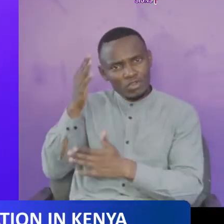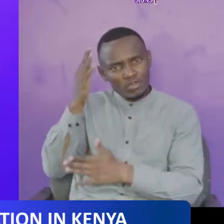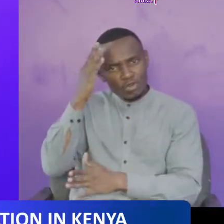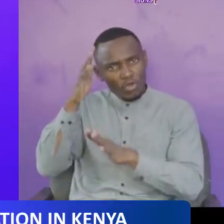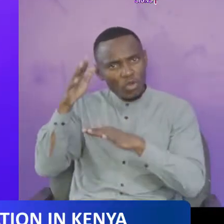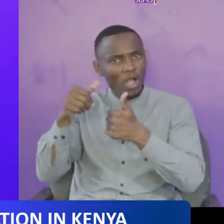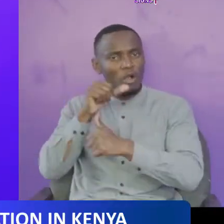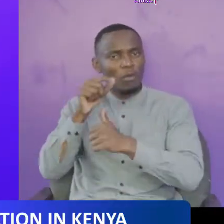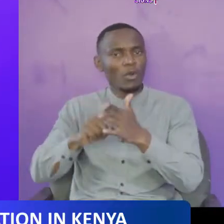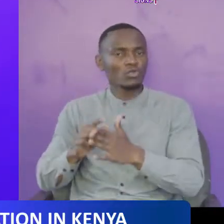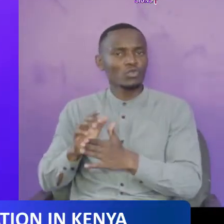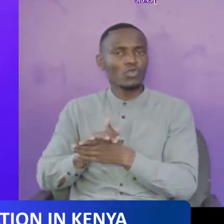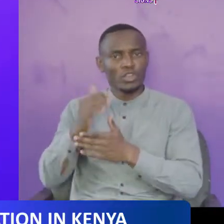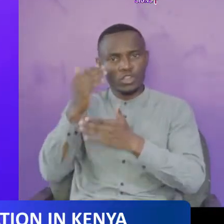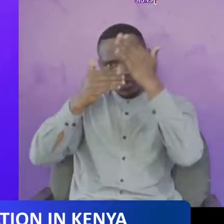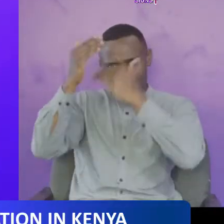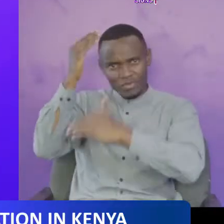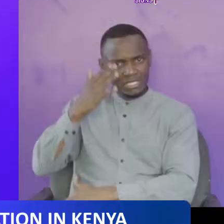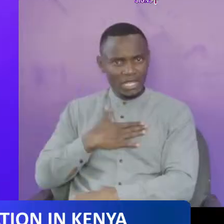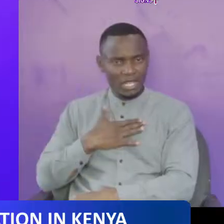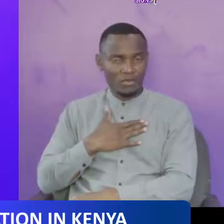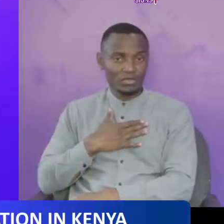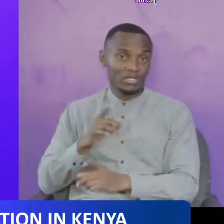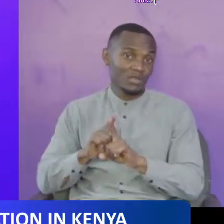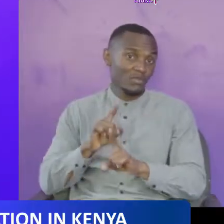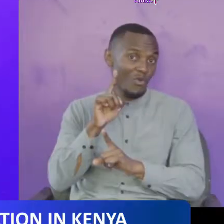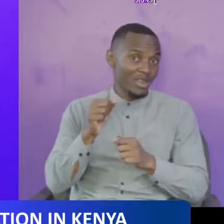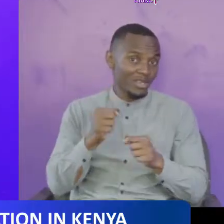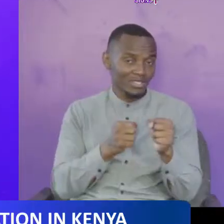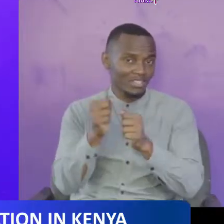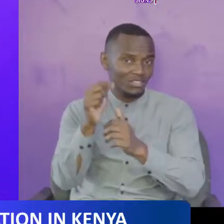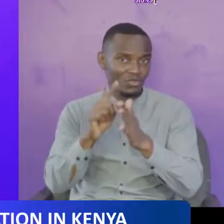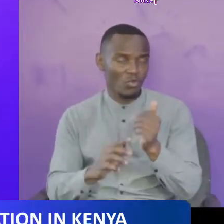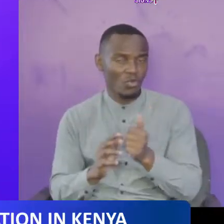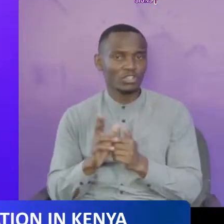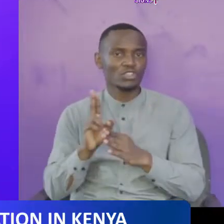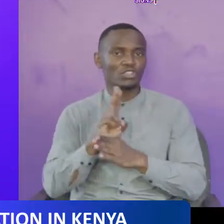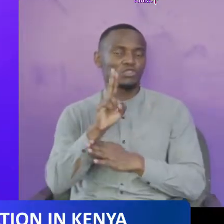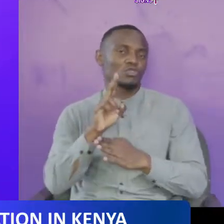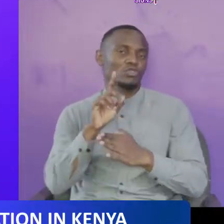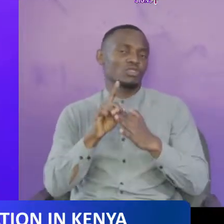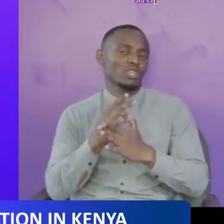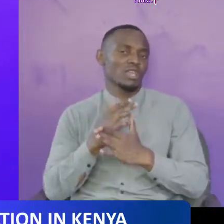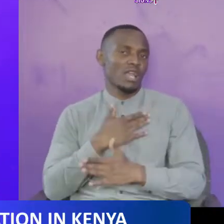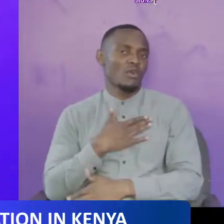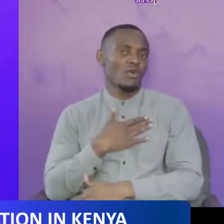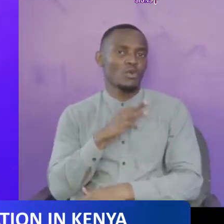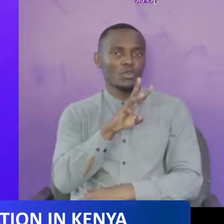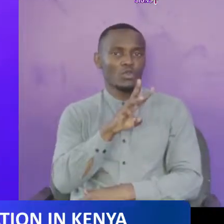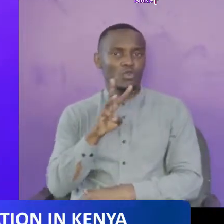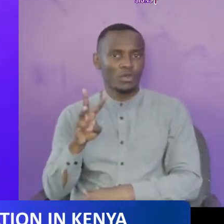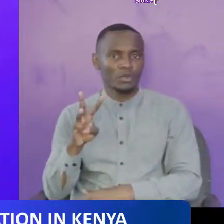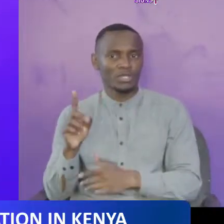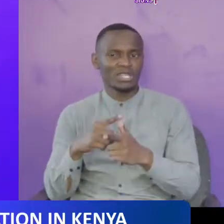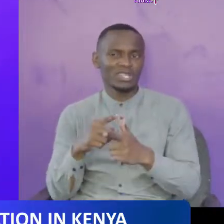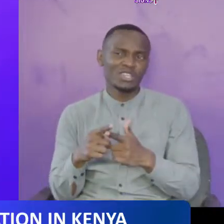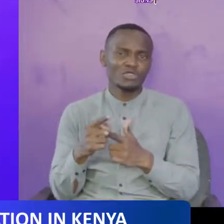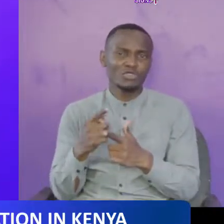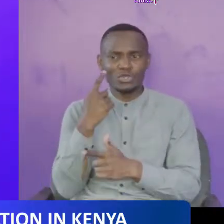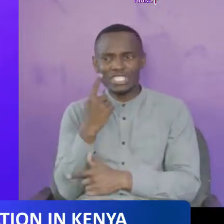our strategies was to use our website, and you'd have count 1 or 2 people raising their